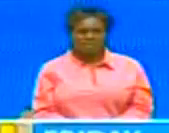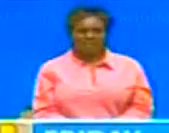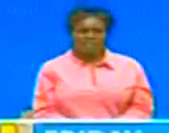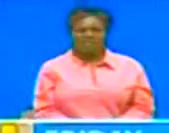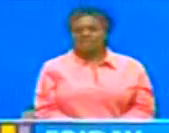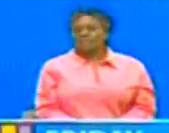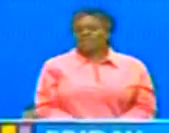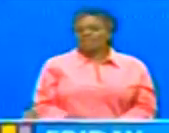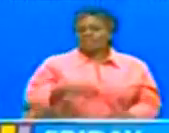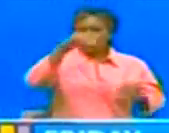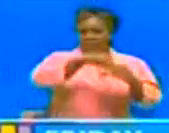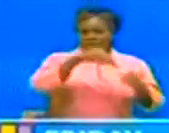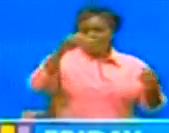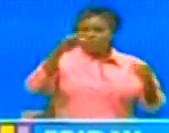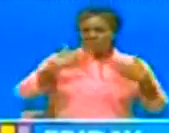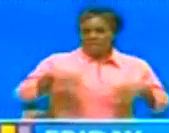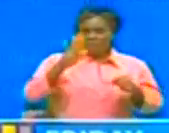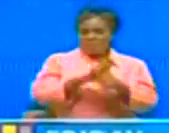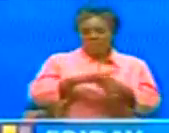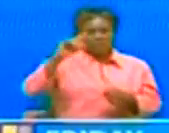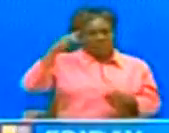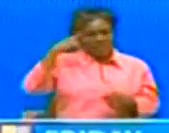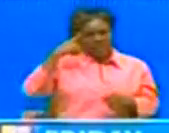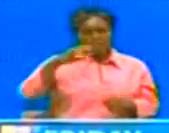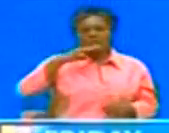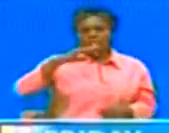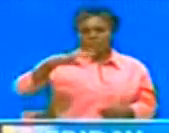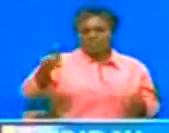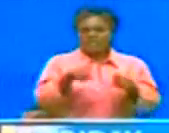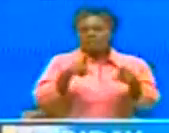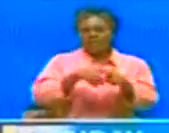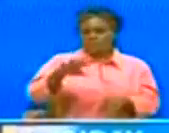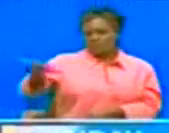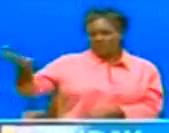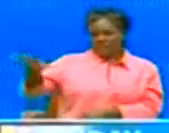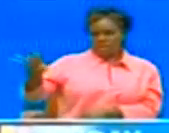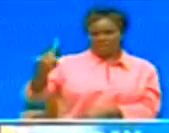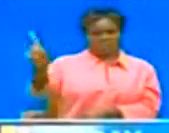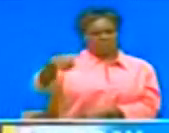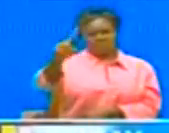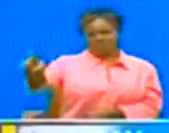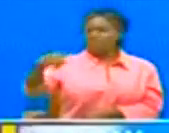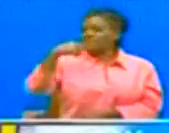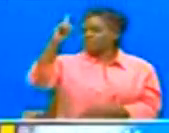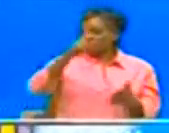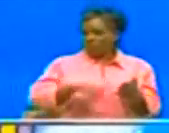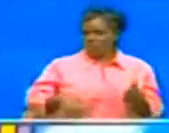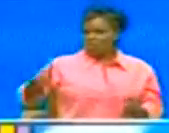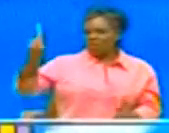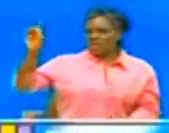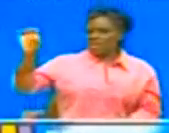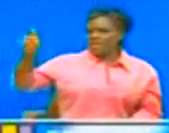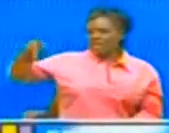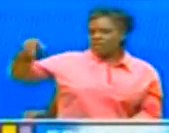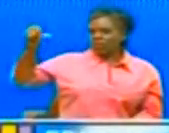Well, that one, the problem is many people think it's pronounced the way it is spelled, which mm-hmm. is not the case. Okay. We say